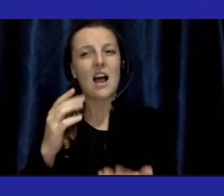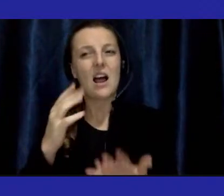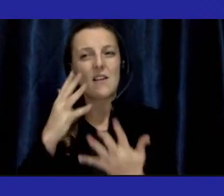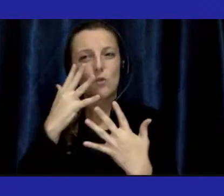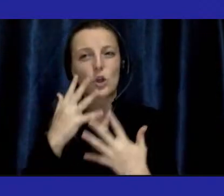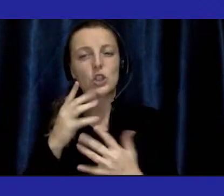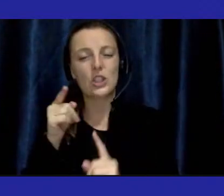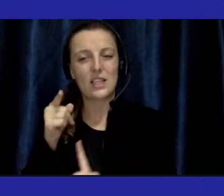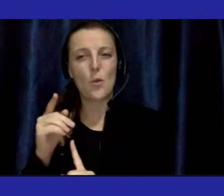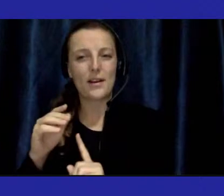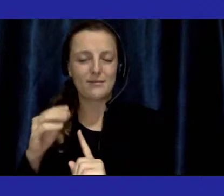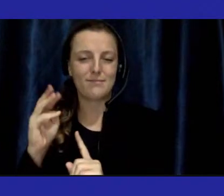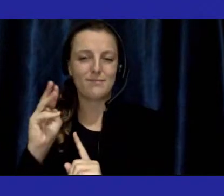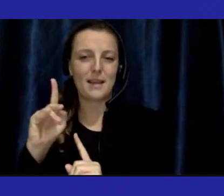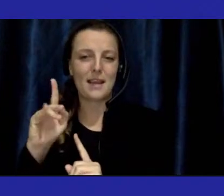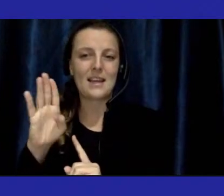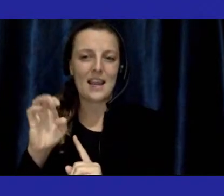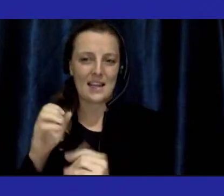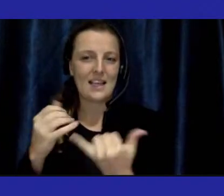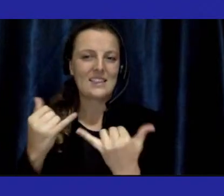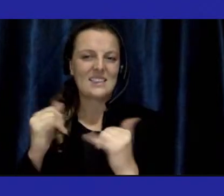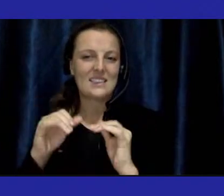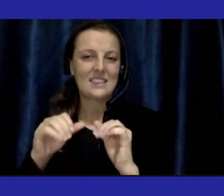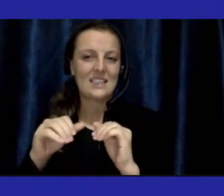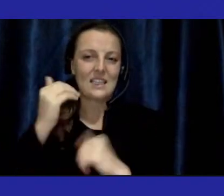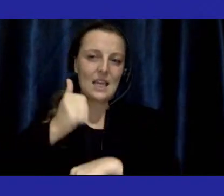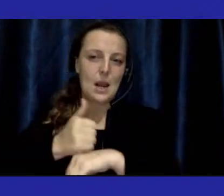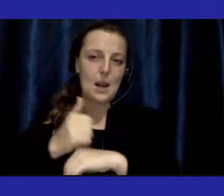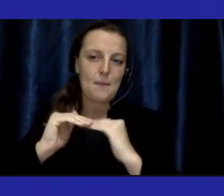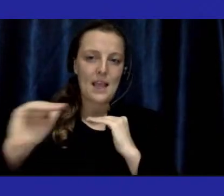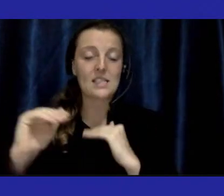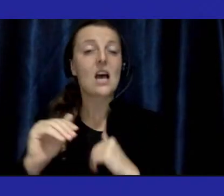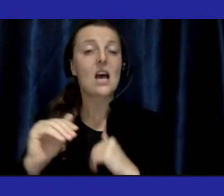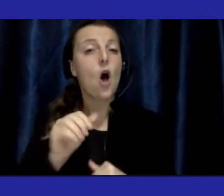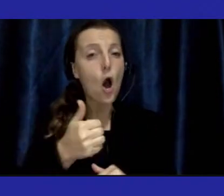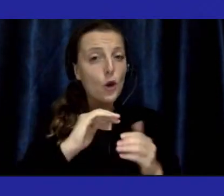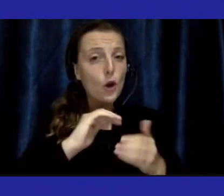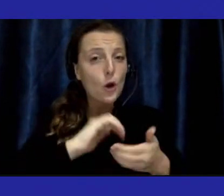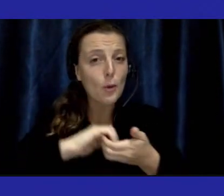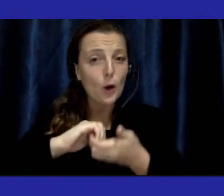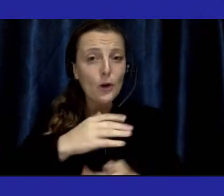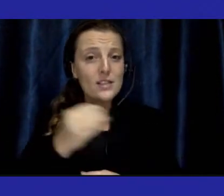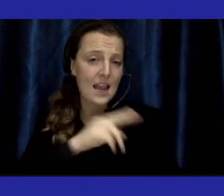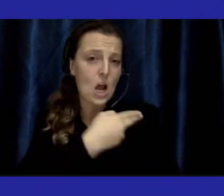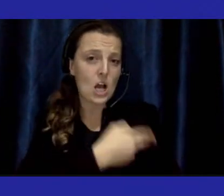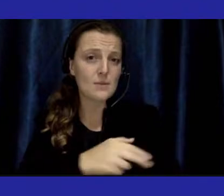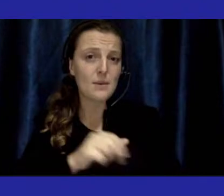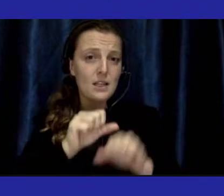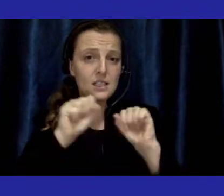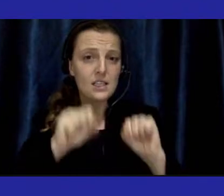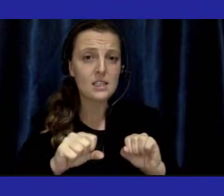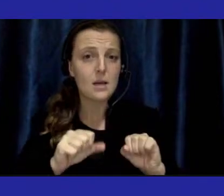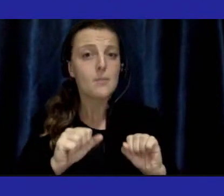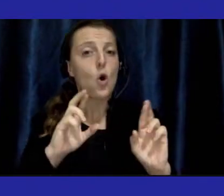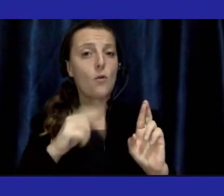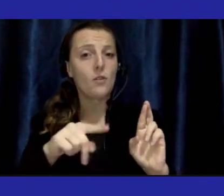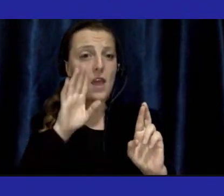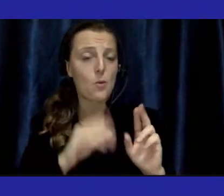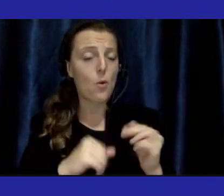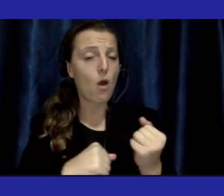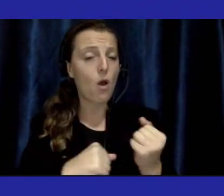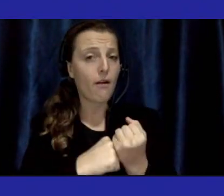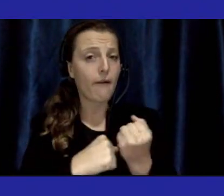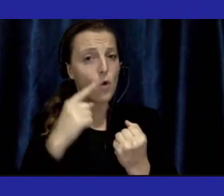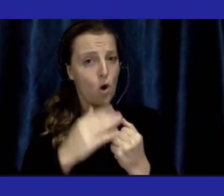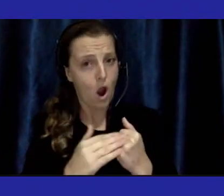other partners and other hospital systems to advocate for ongoing enhancements to Medicaid. And we just want to thank